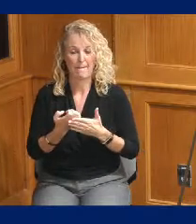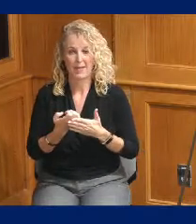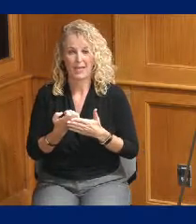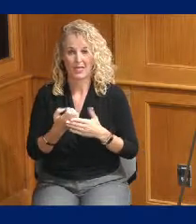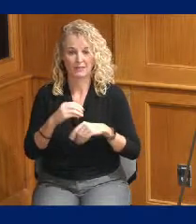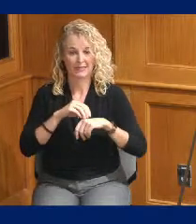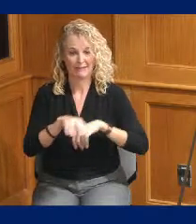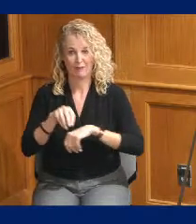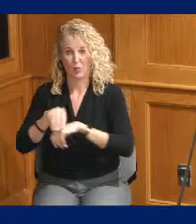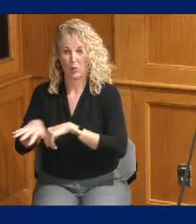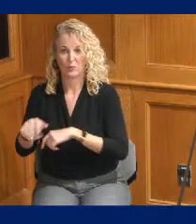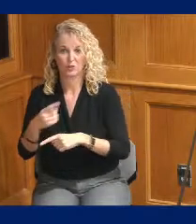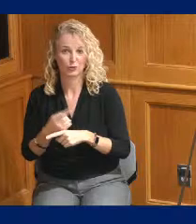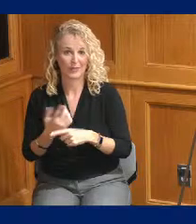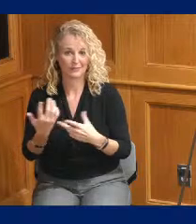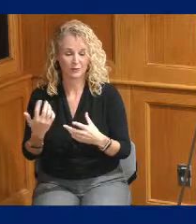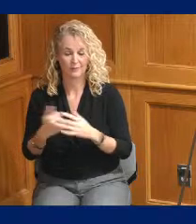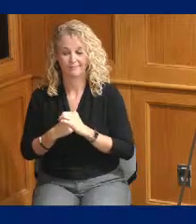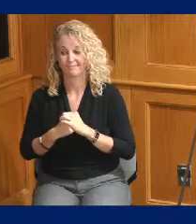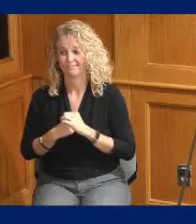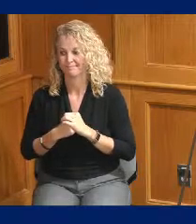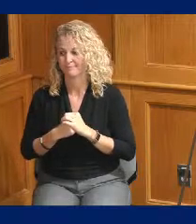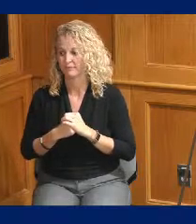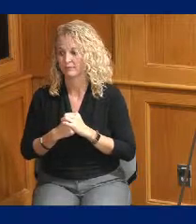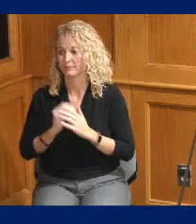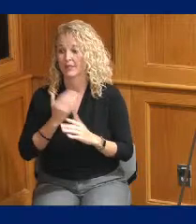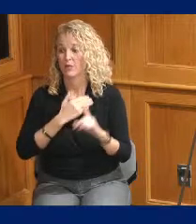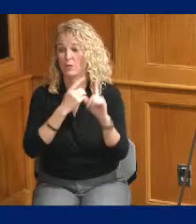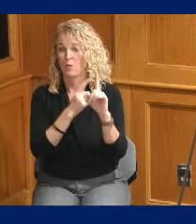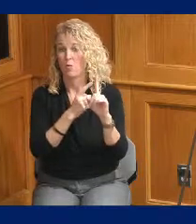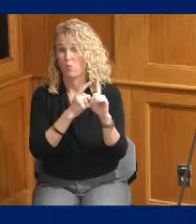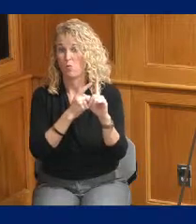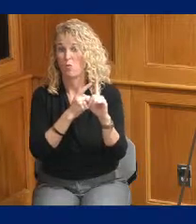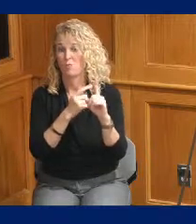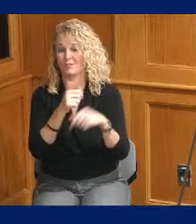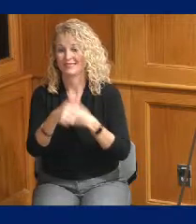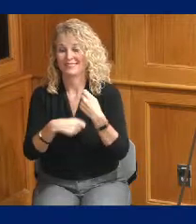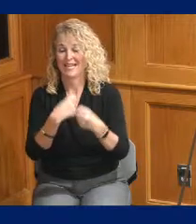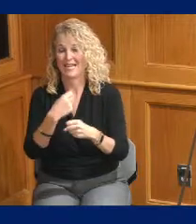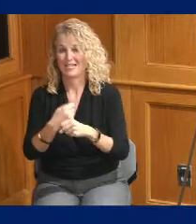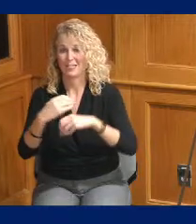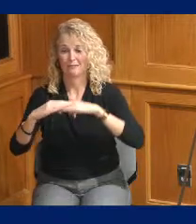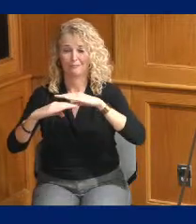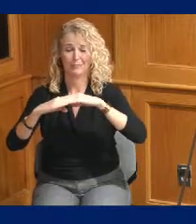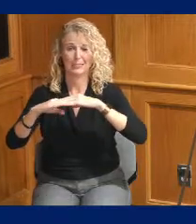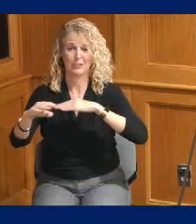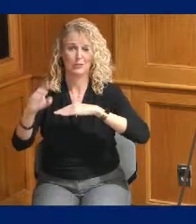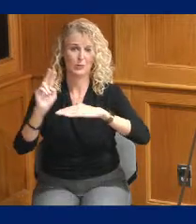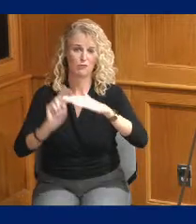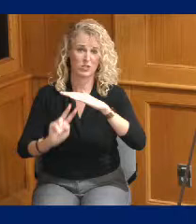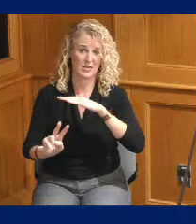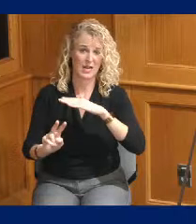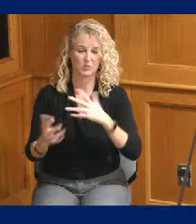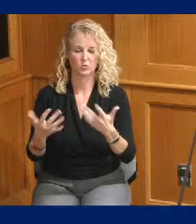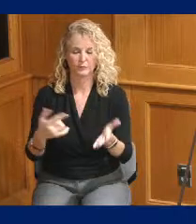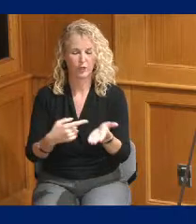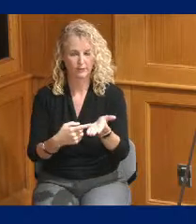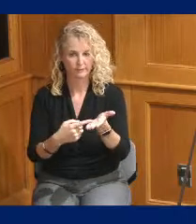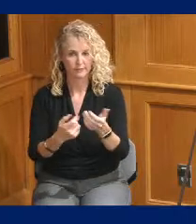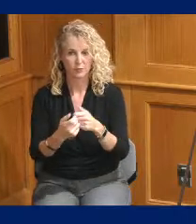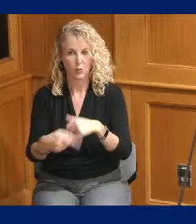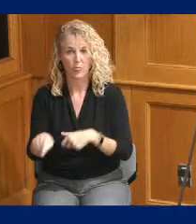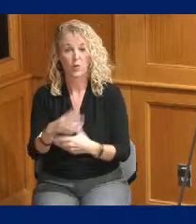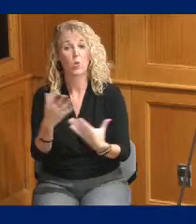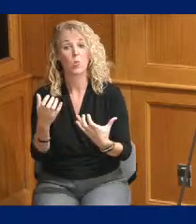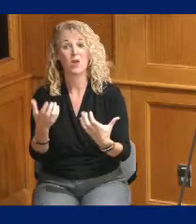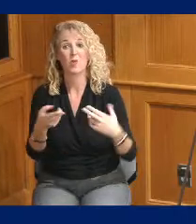as inflation and bond rates. Our goal during this 10-year period, as we've talked with the board about, is to keep